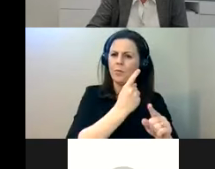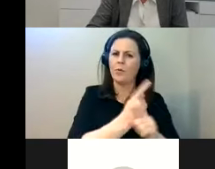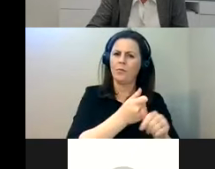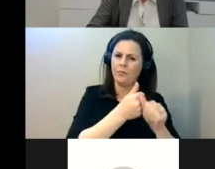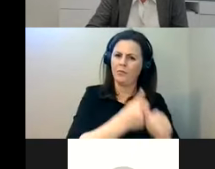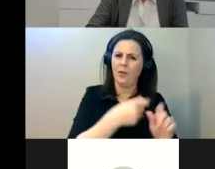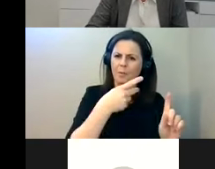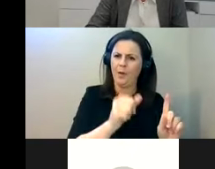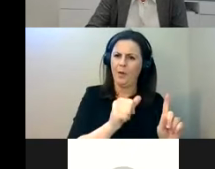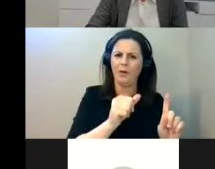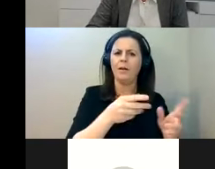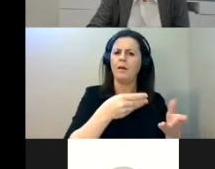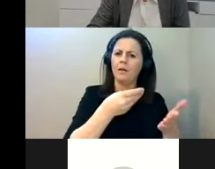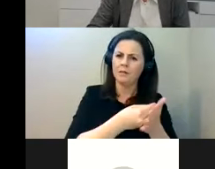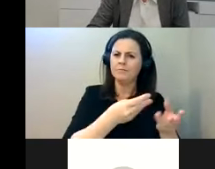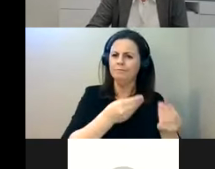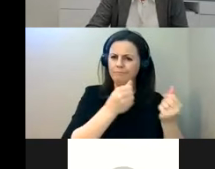Okay, so